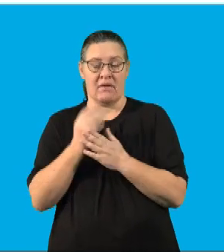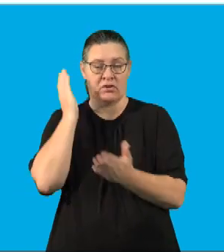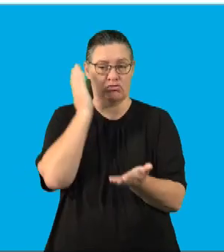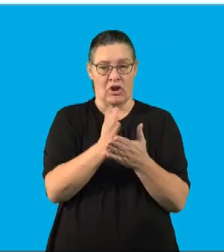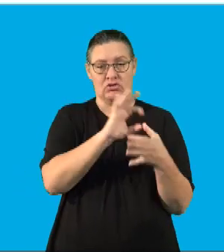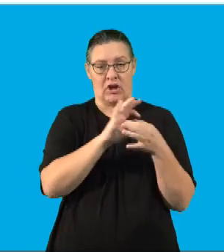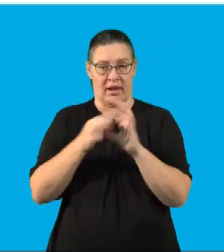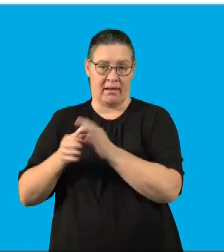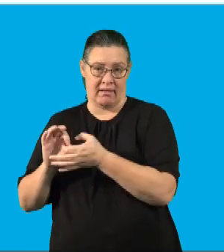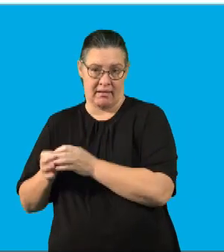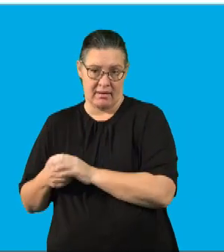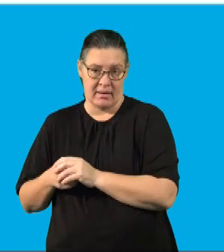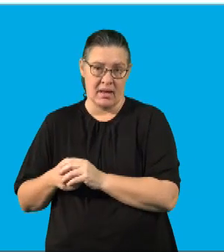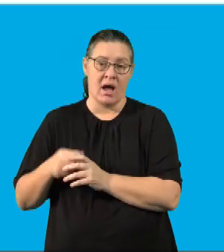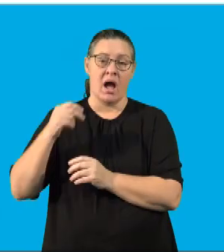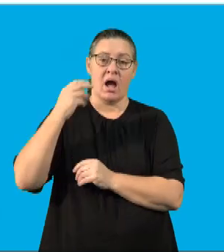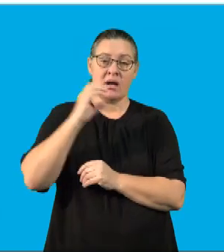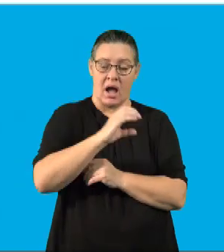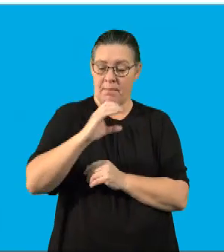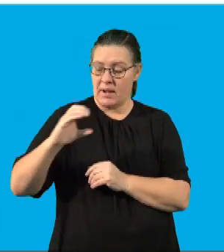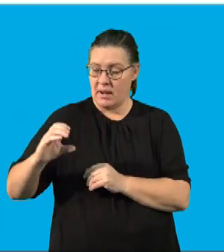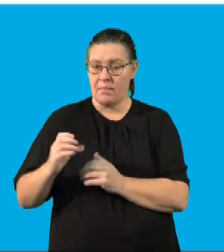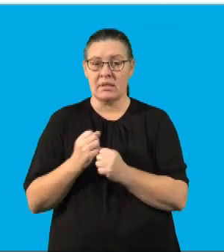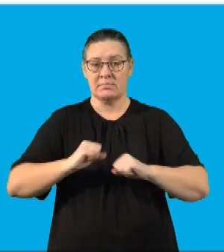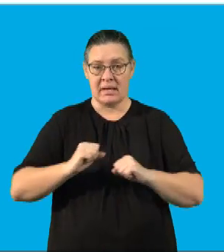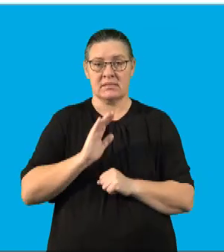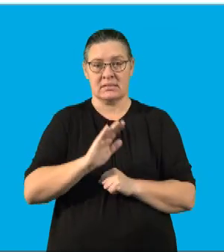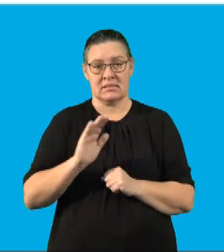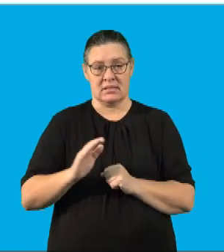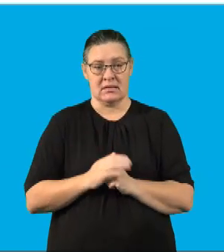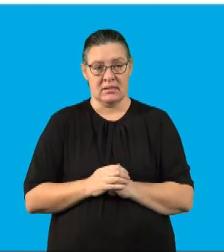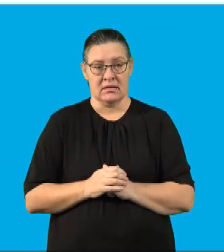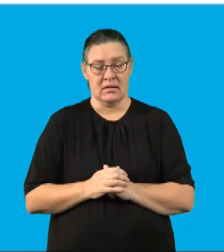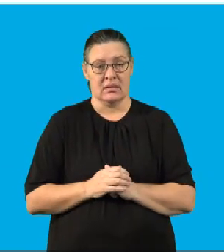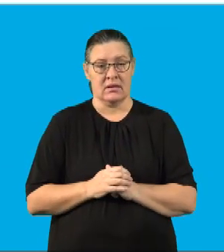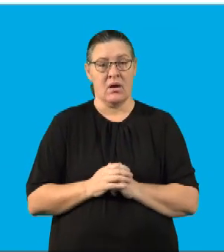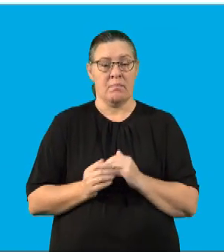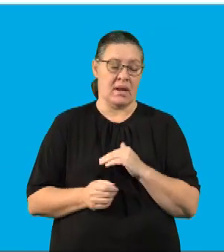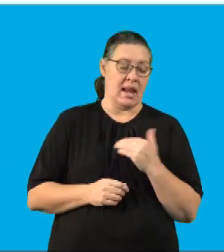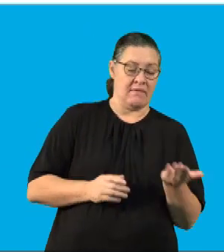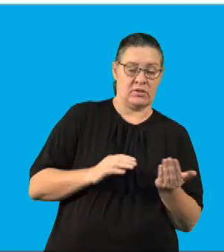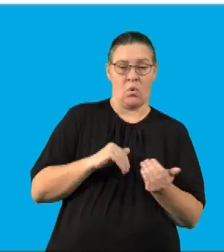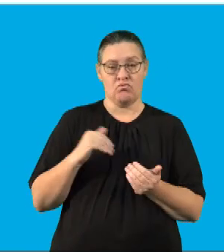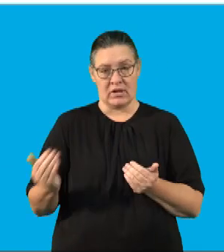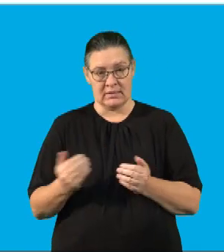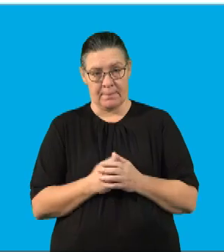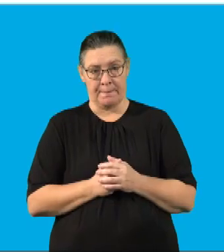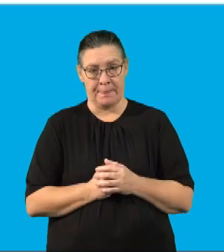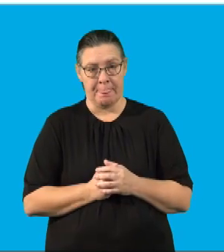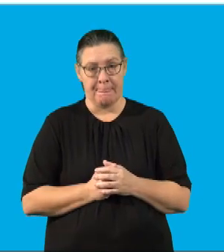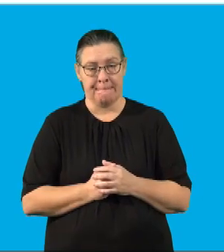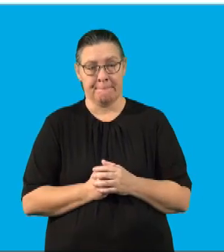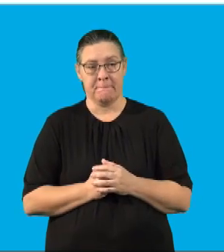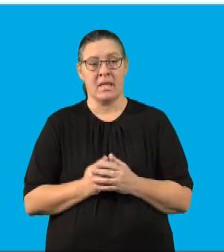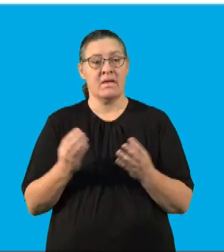only had just straight chains. The carbon atoms are going to be spaced apart the more we add carbon atoms, either going to the left or going to the right.